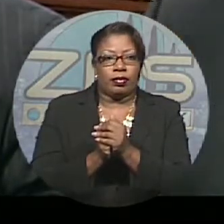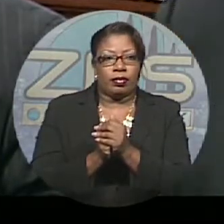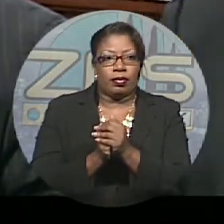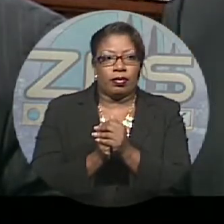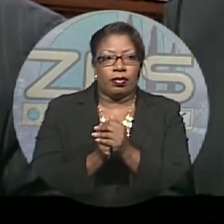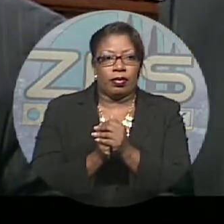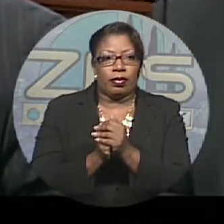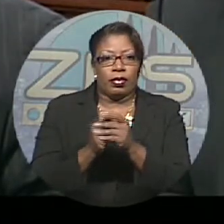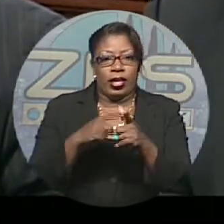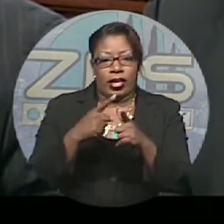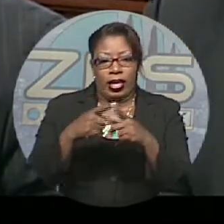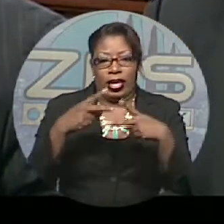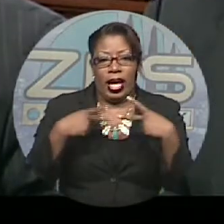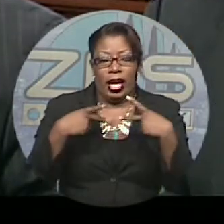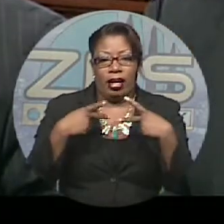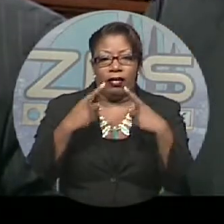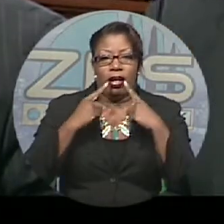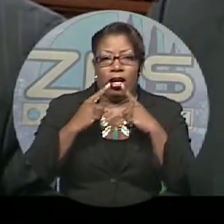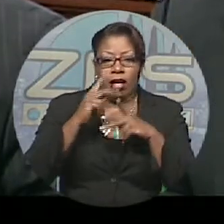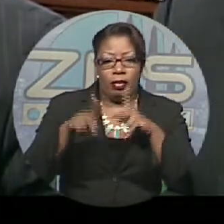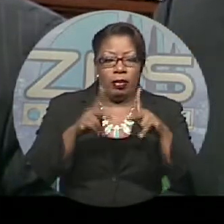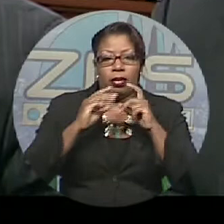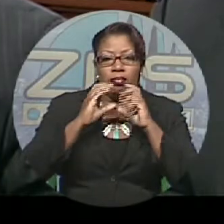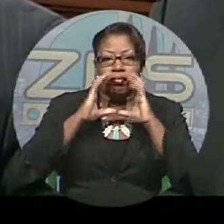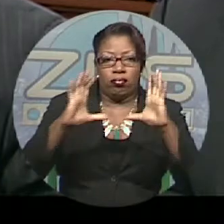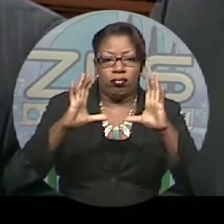kinds of shouts at them because